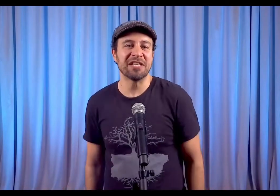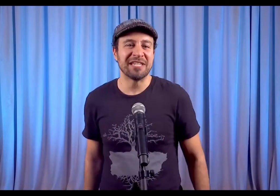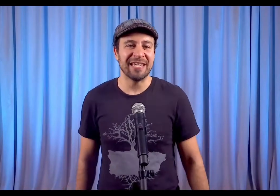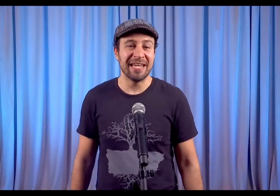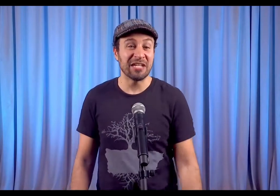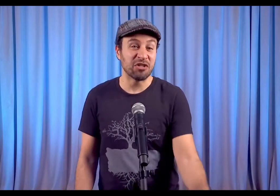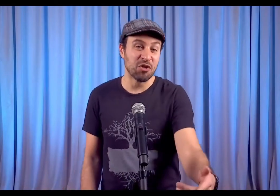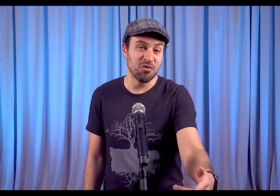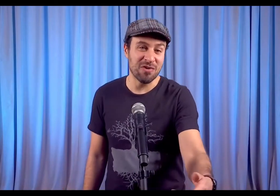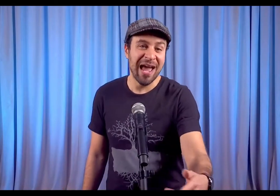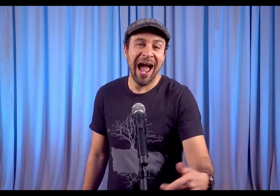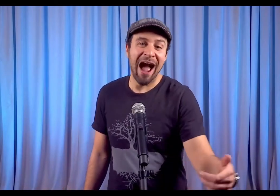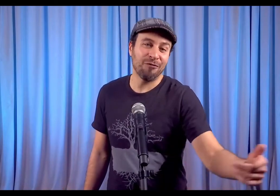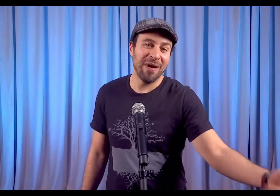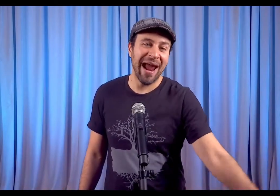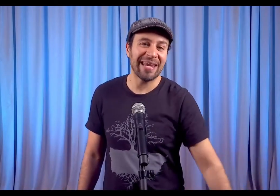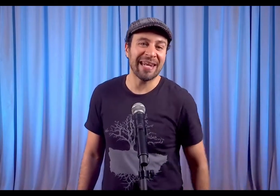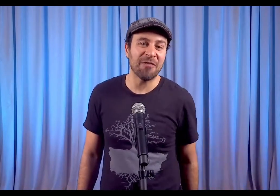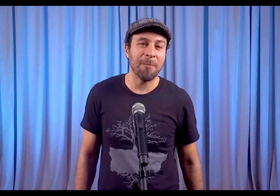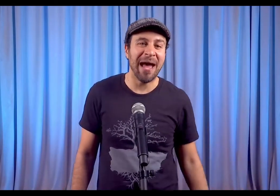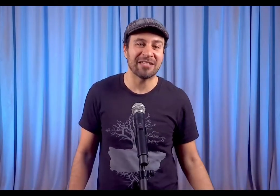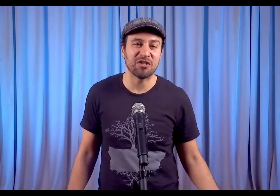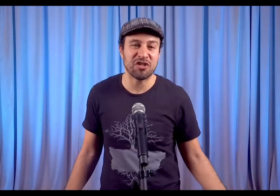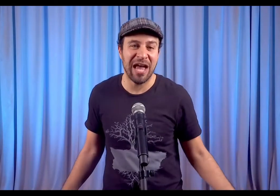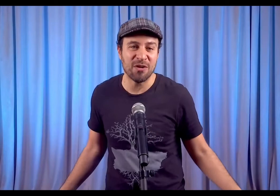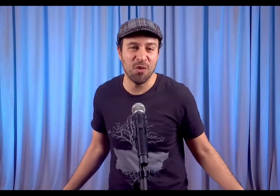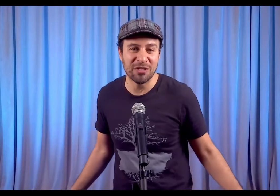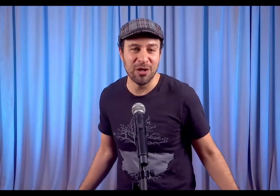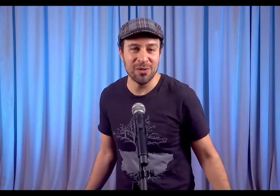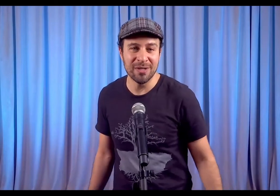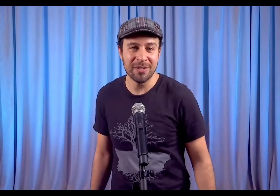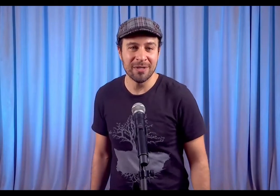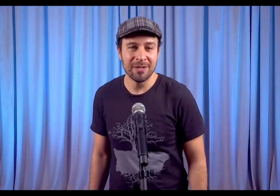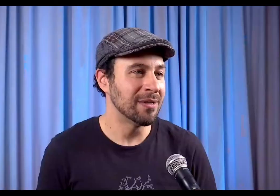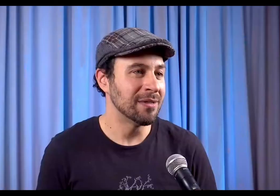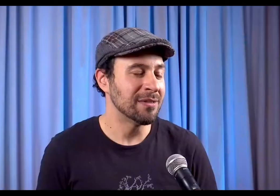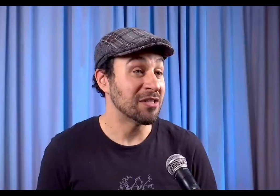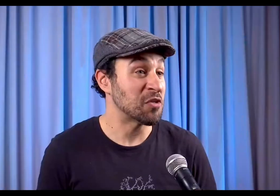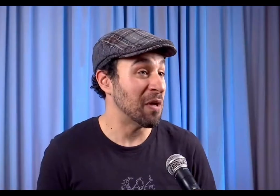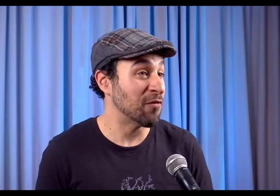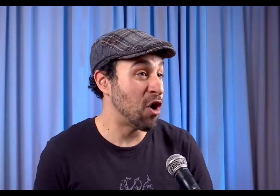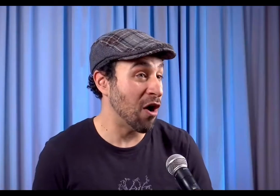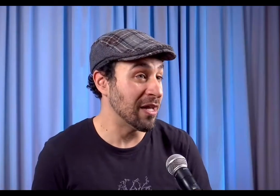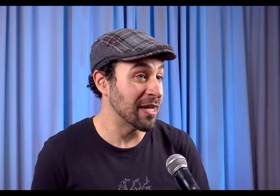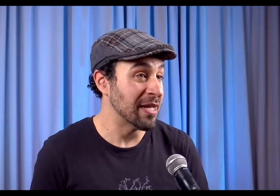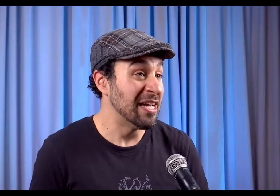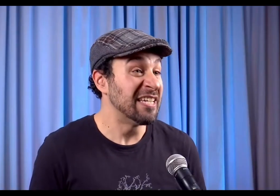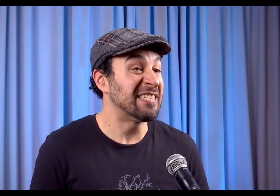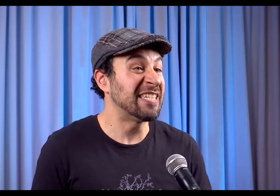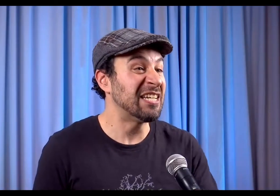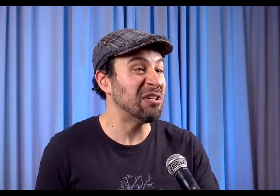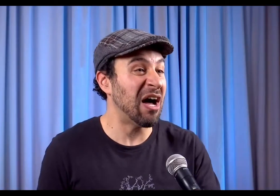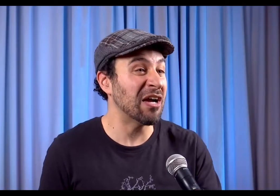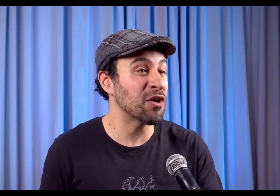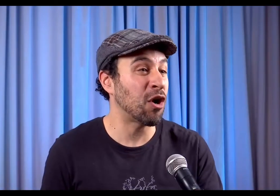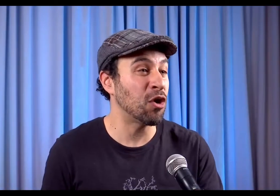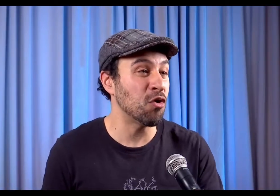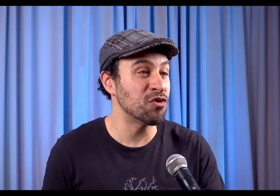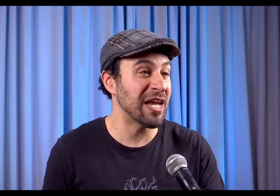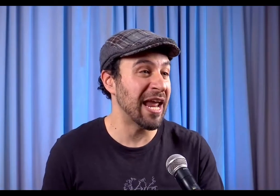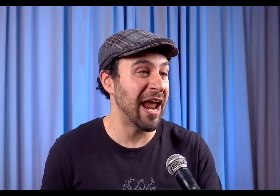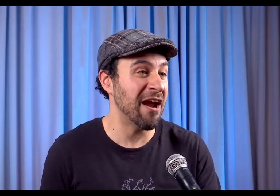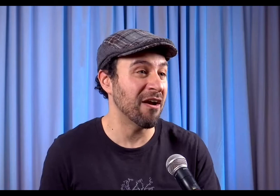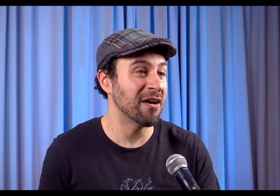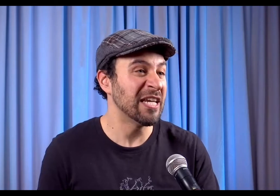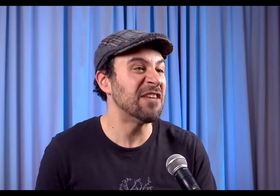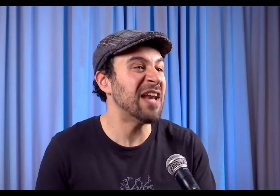down Fullerton in June, halfway hanging out the passenger side window. The smell of garlic still on your